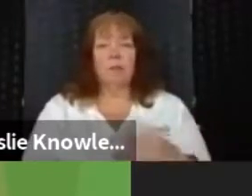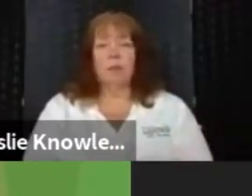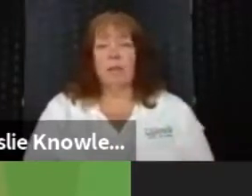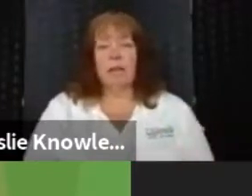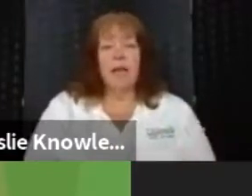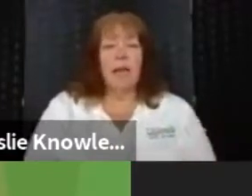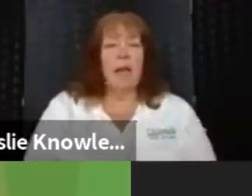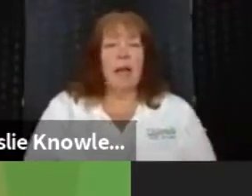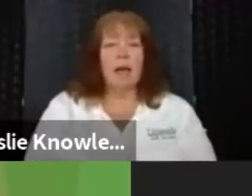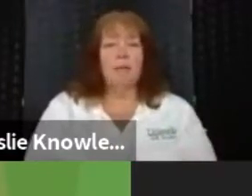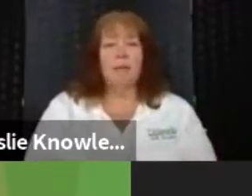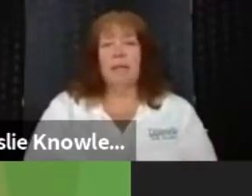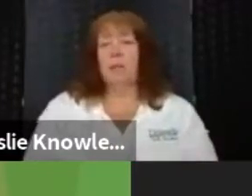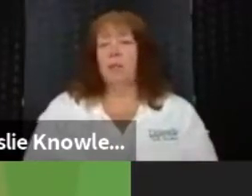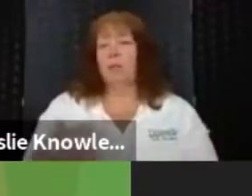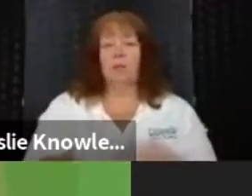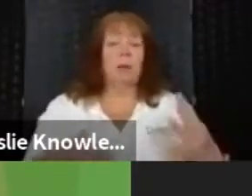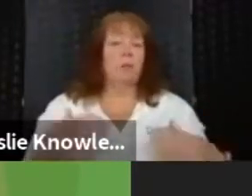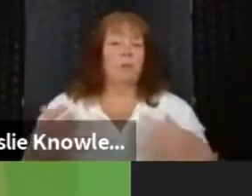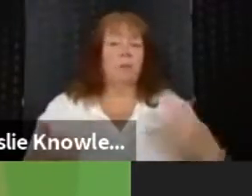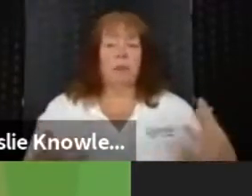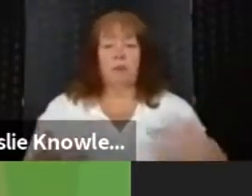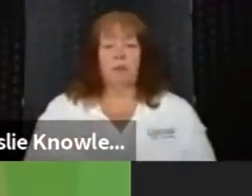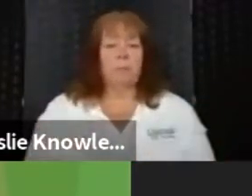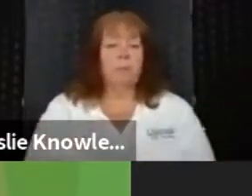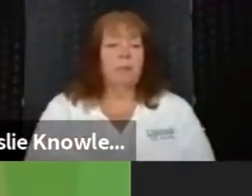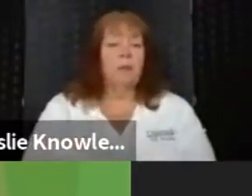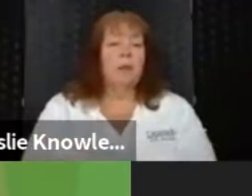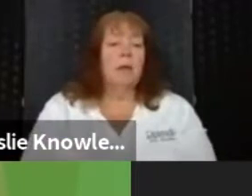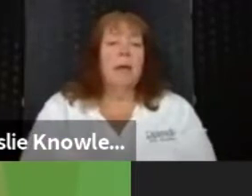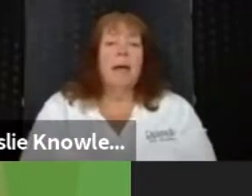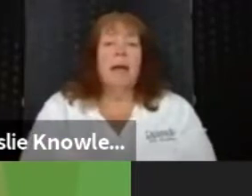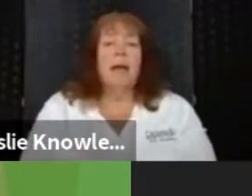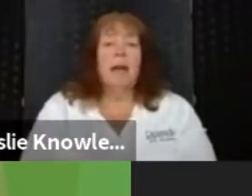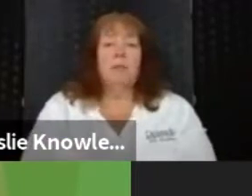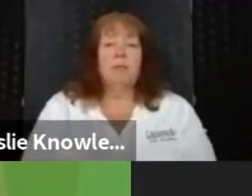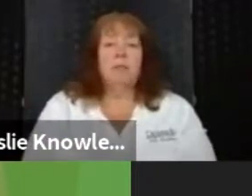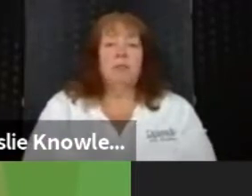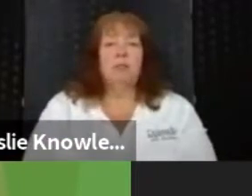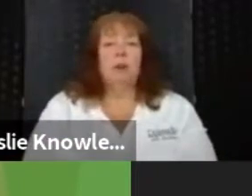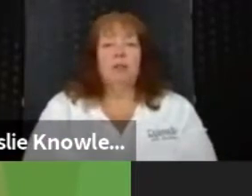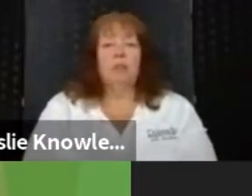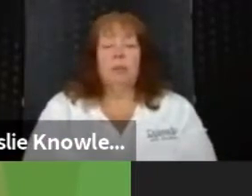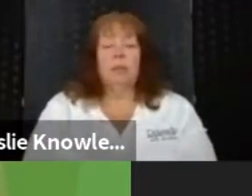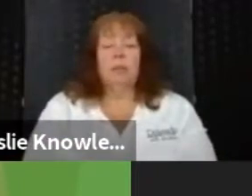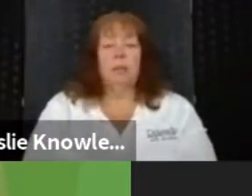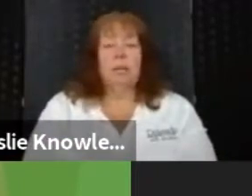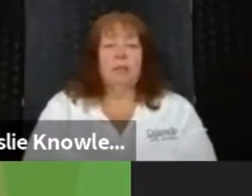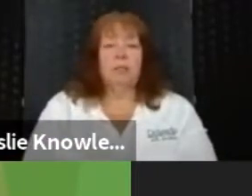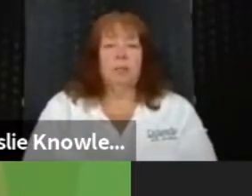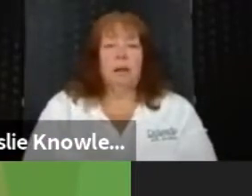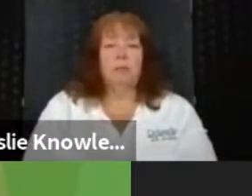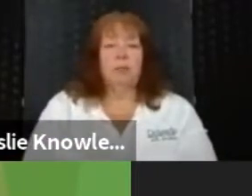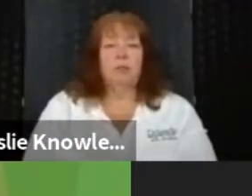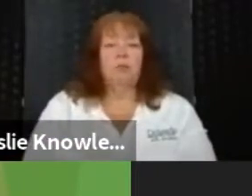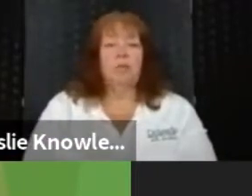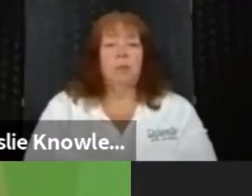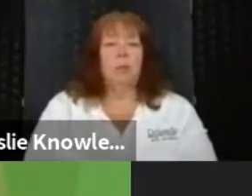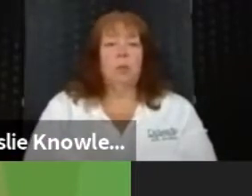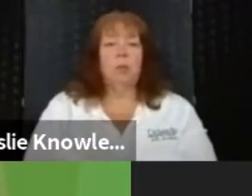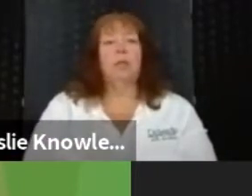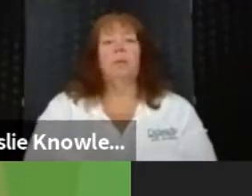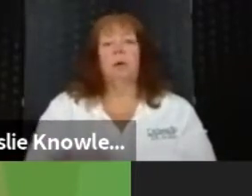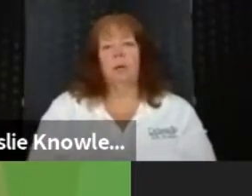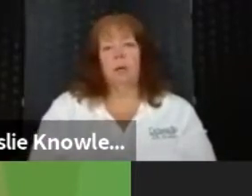they do their thing, and they can do that throughout the semester. Every semester also in our classes, you have to do